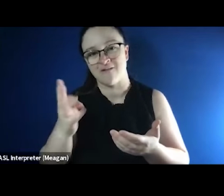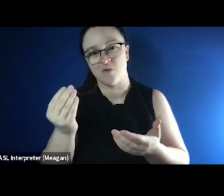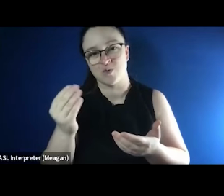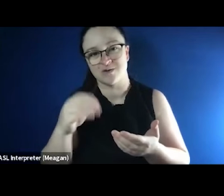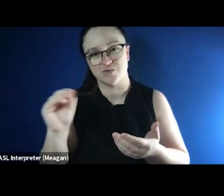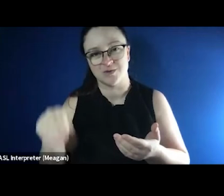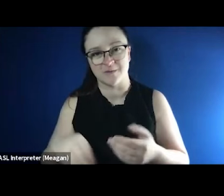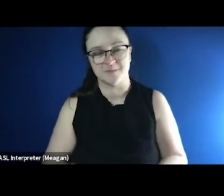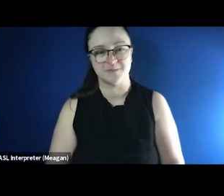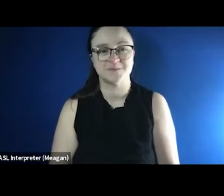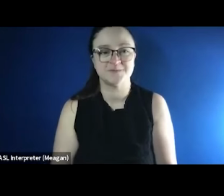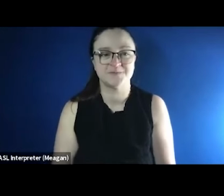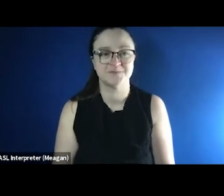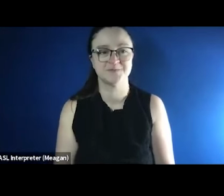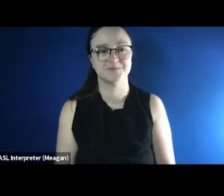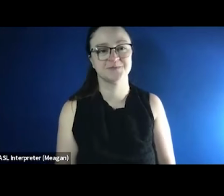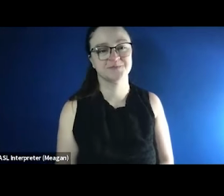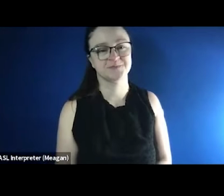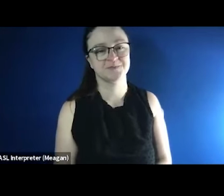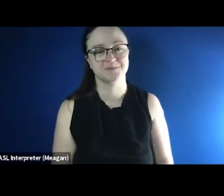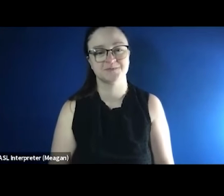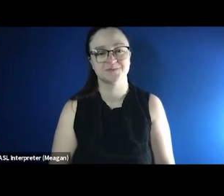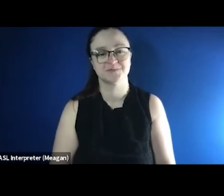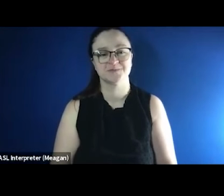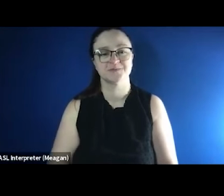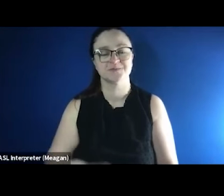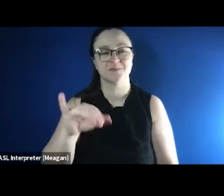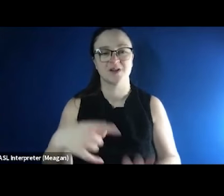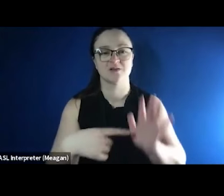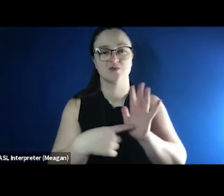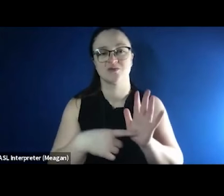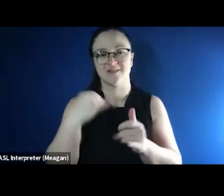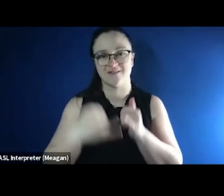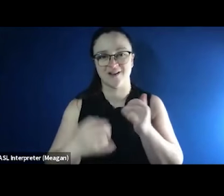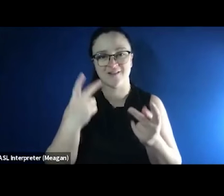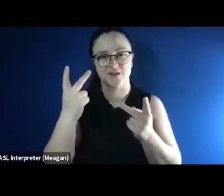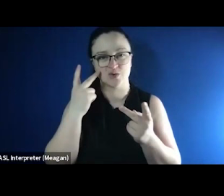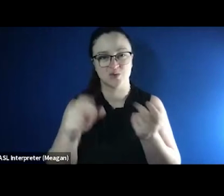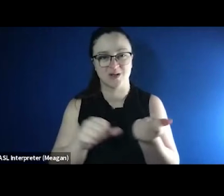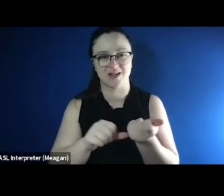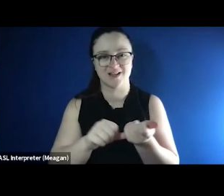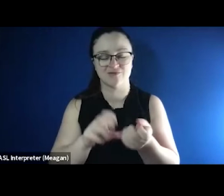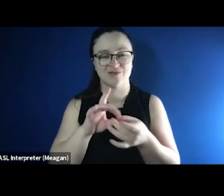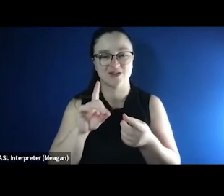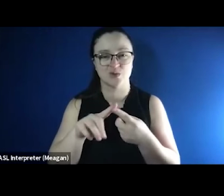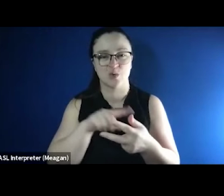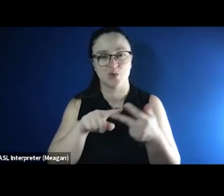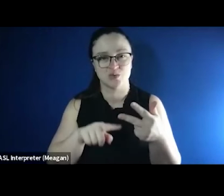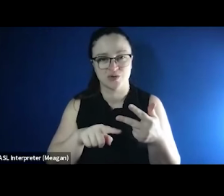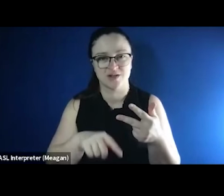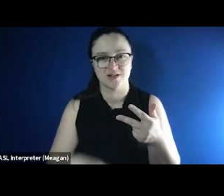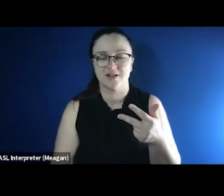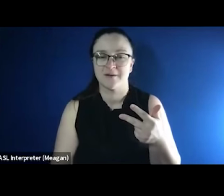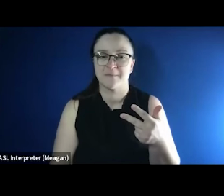Shift here. Okay, that kind of leads us to this final visual aid in terms of those three factors that coalesce